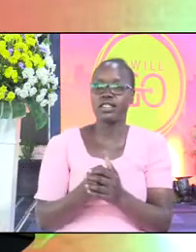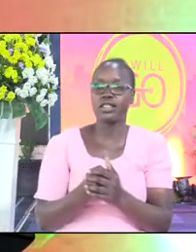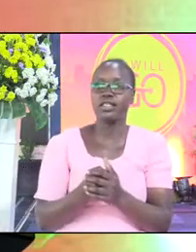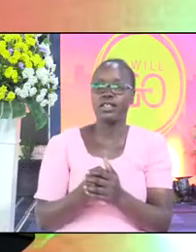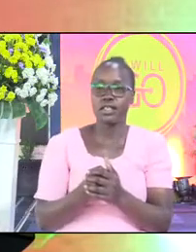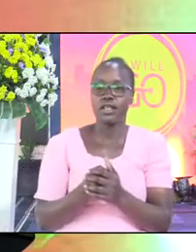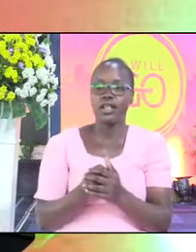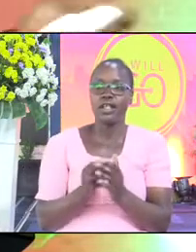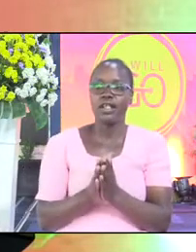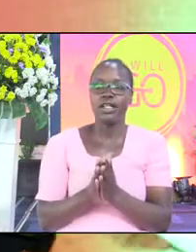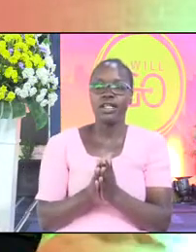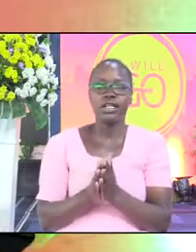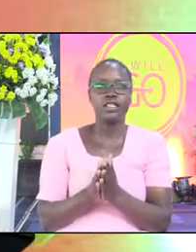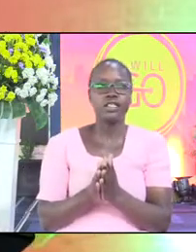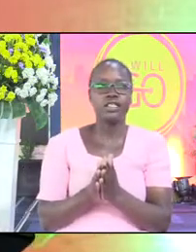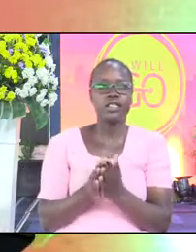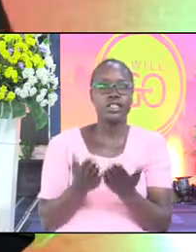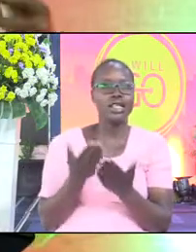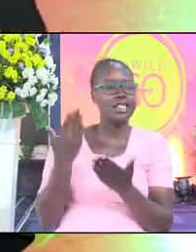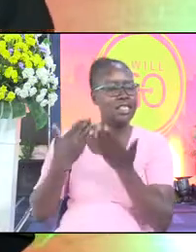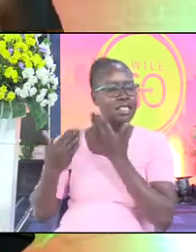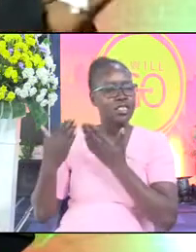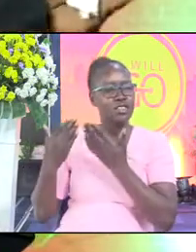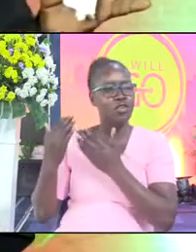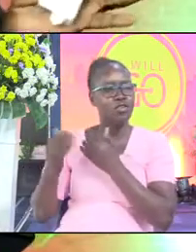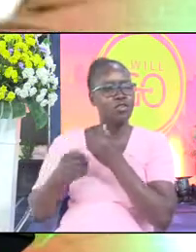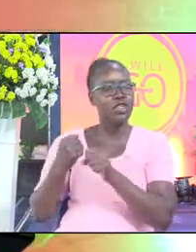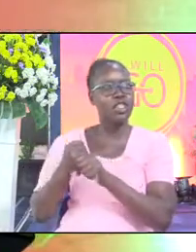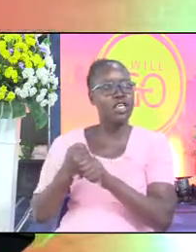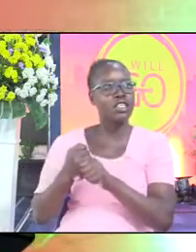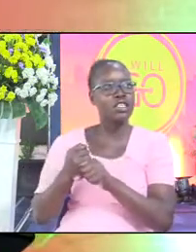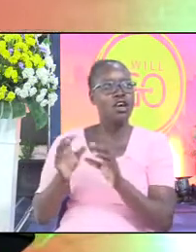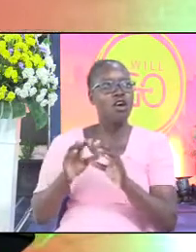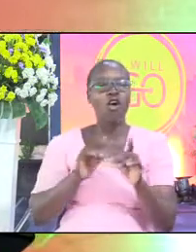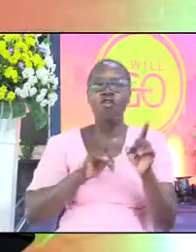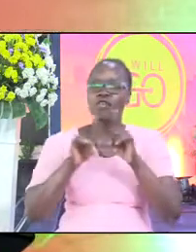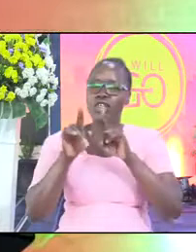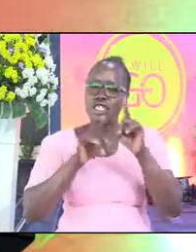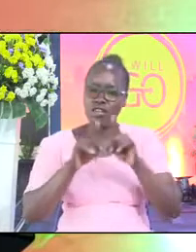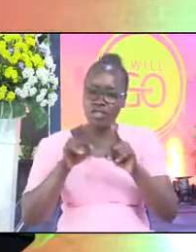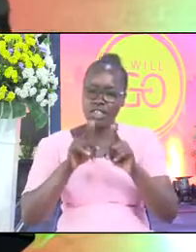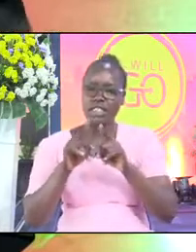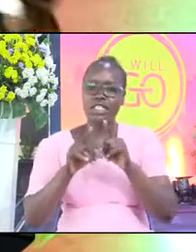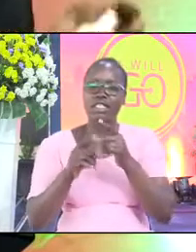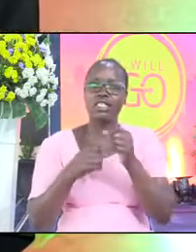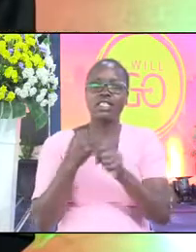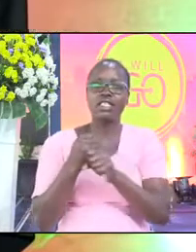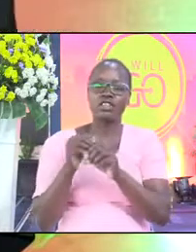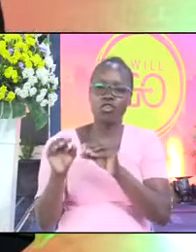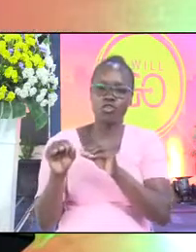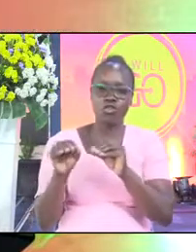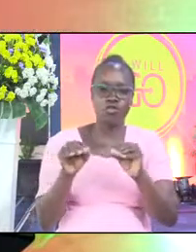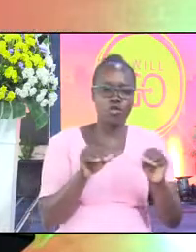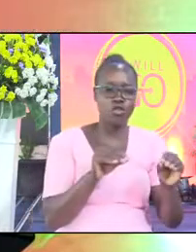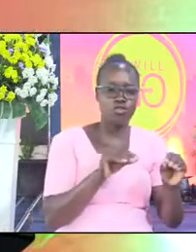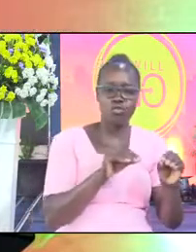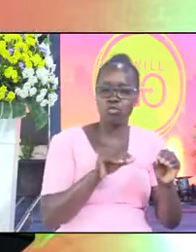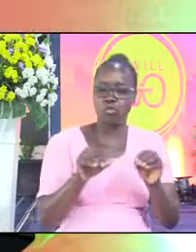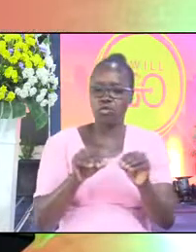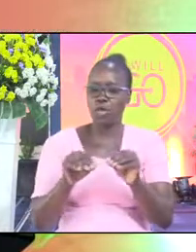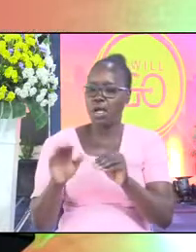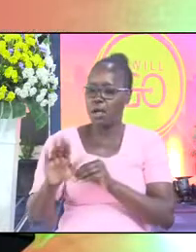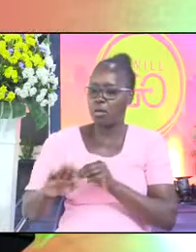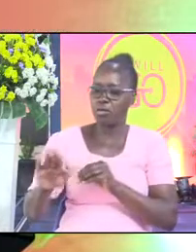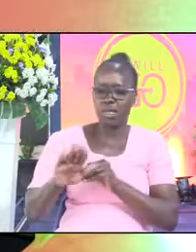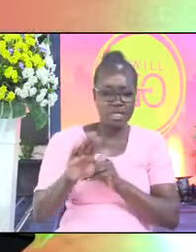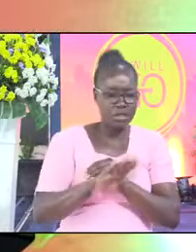During the nomadic period of their history, the years of their wandering, the years of their moving from place to